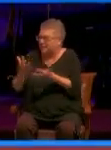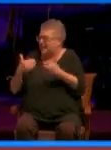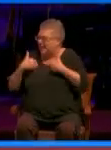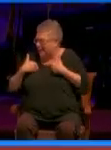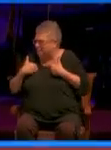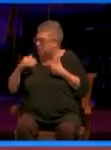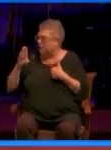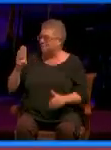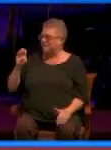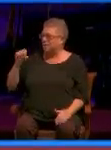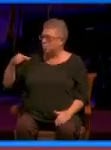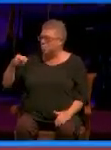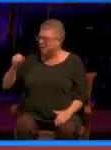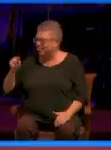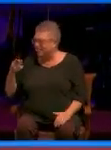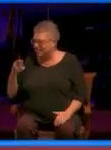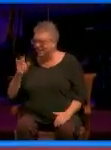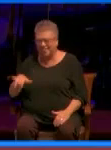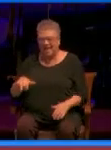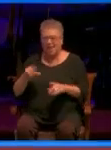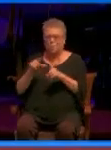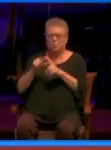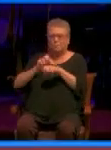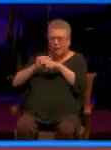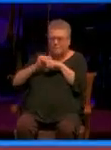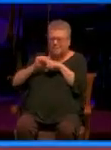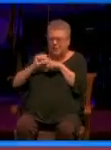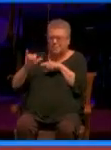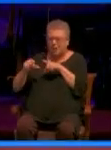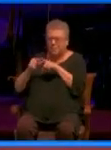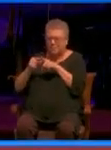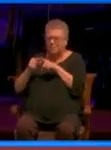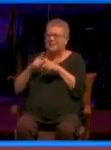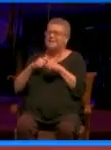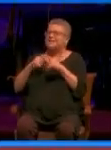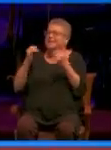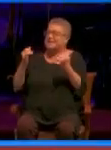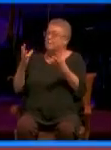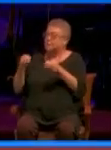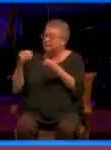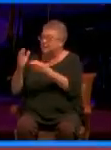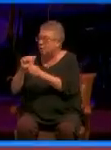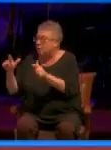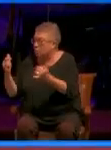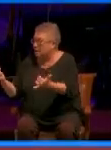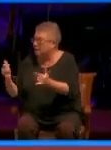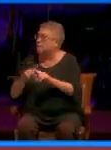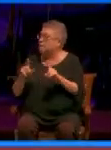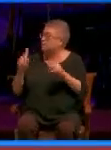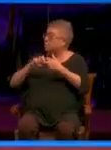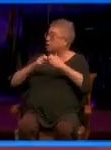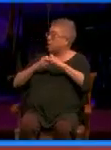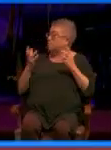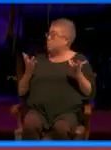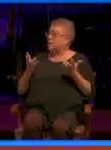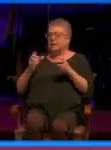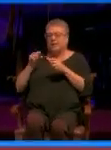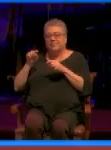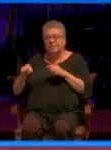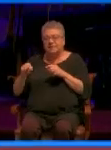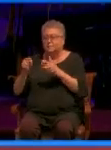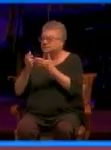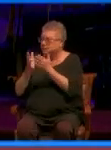bequeath that to you. I want you to have it all. Now, here's the problem. This request of